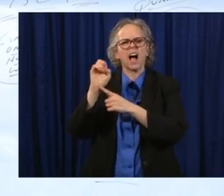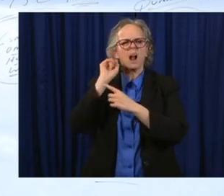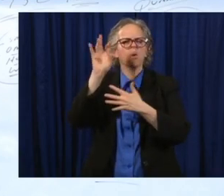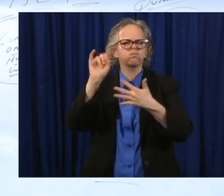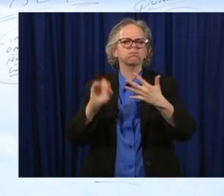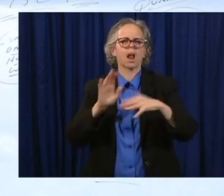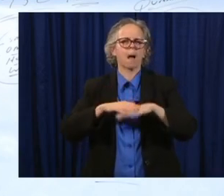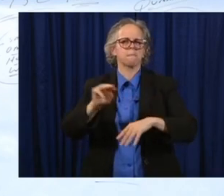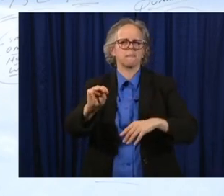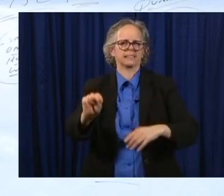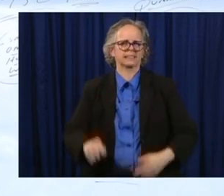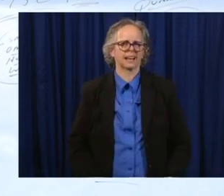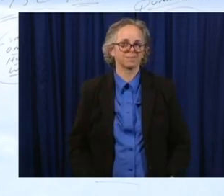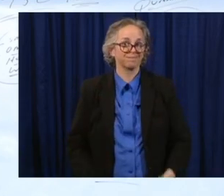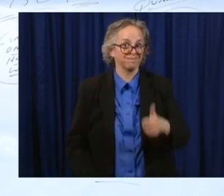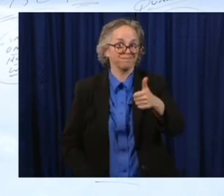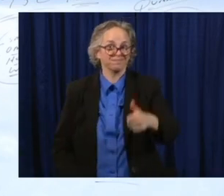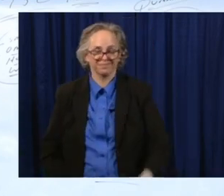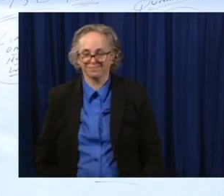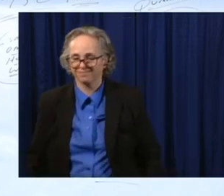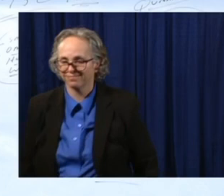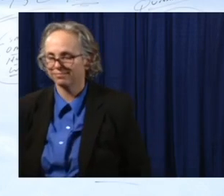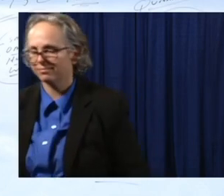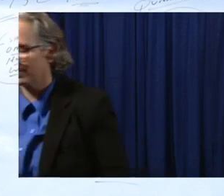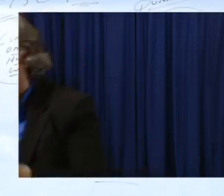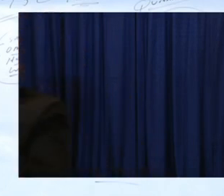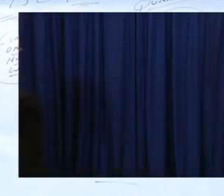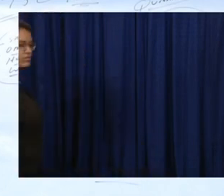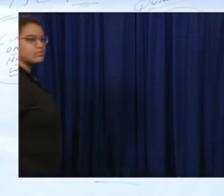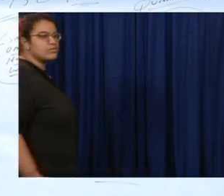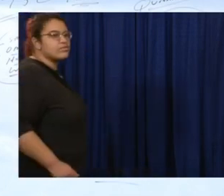forward. Thank you, Governor.